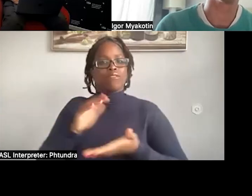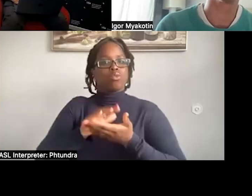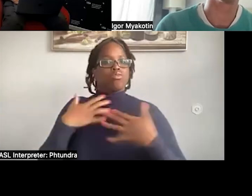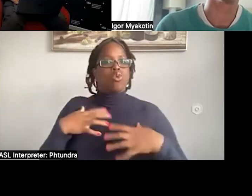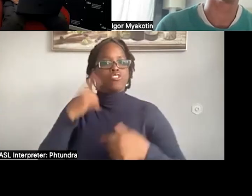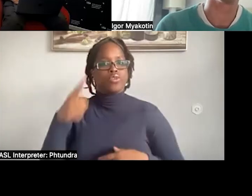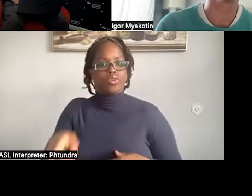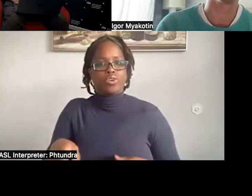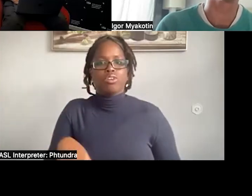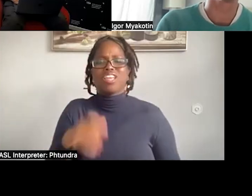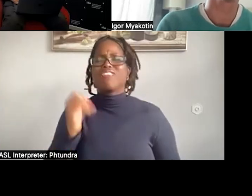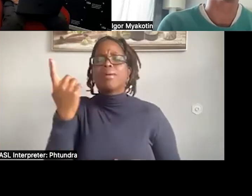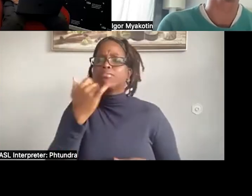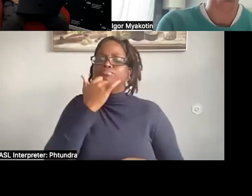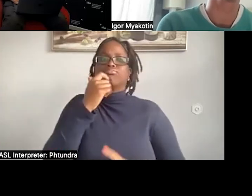Well, yeah.